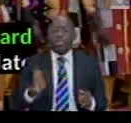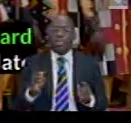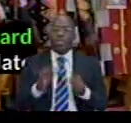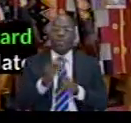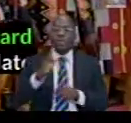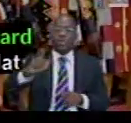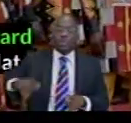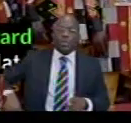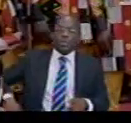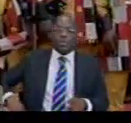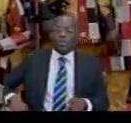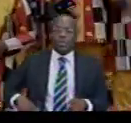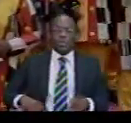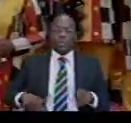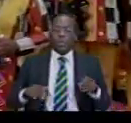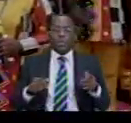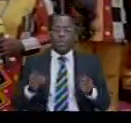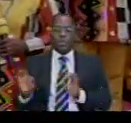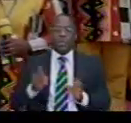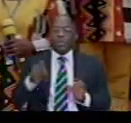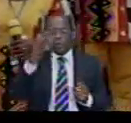retard. Oh, le sais-tu?